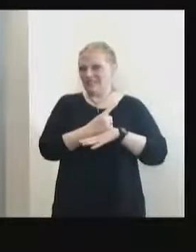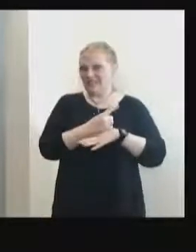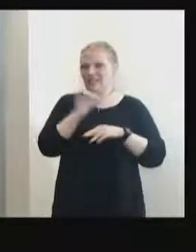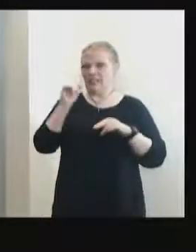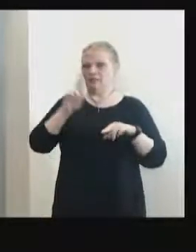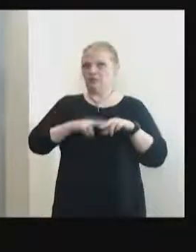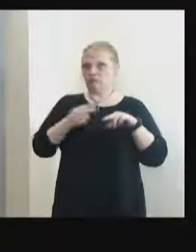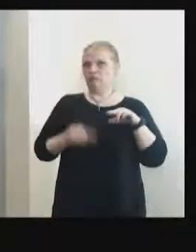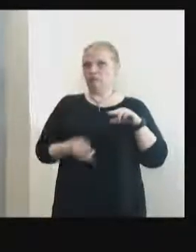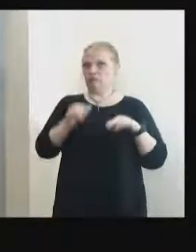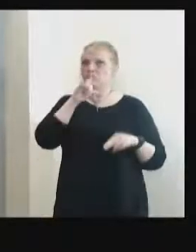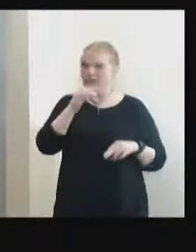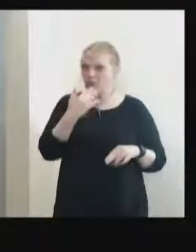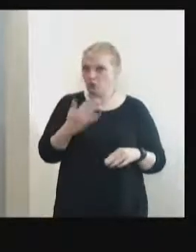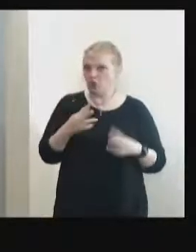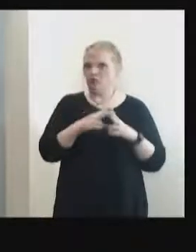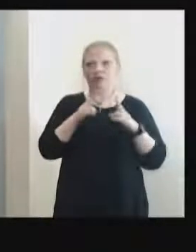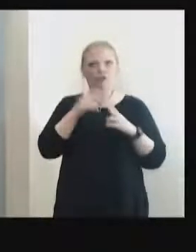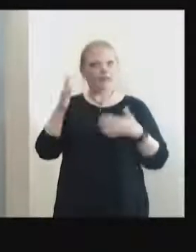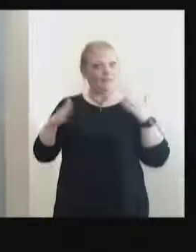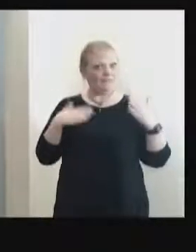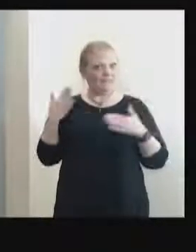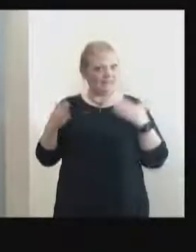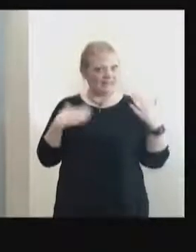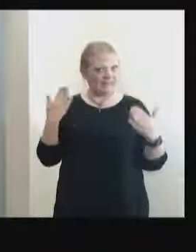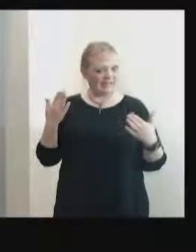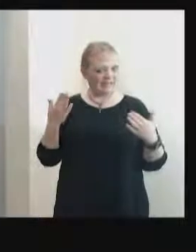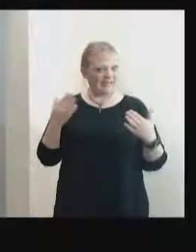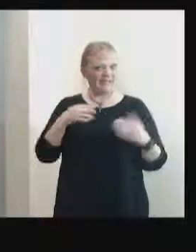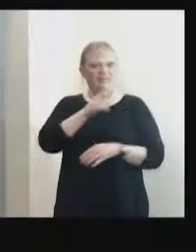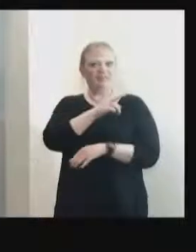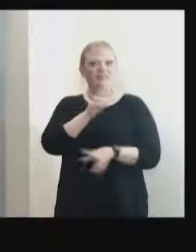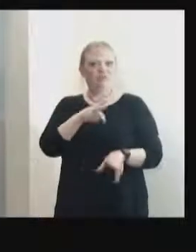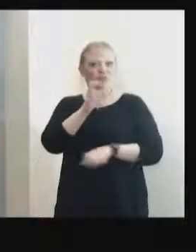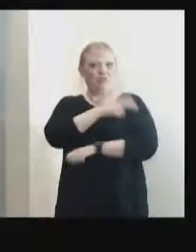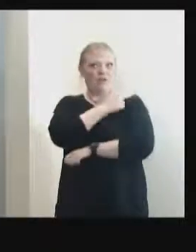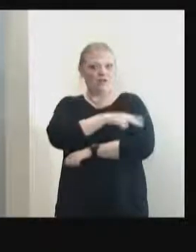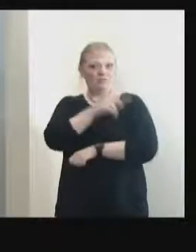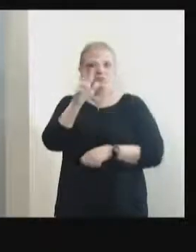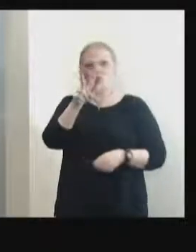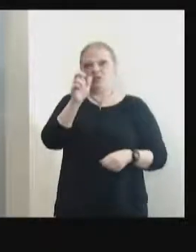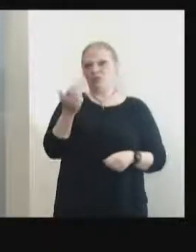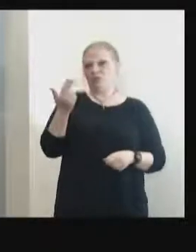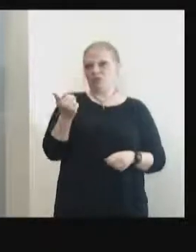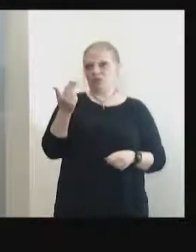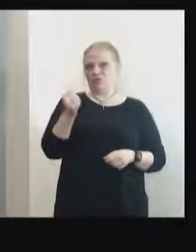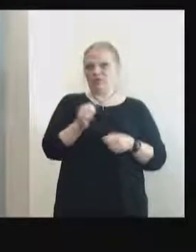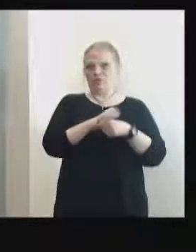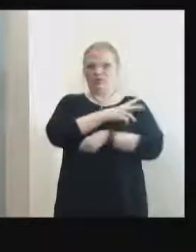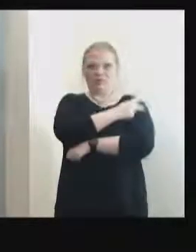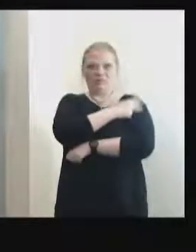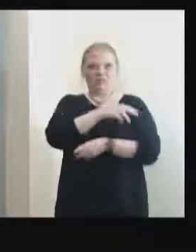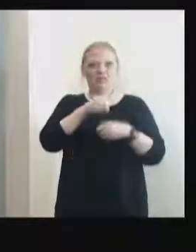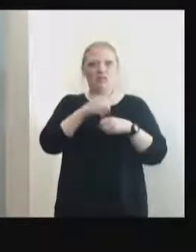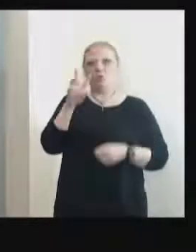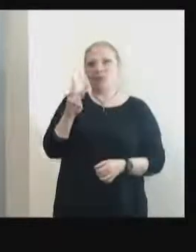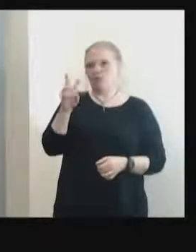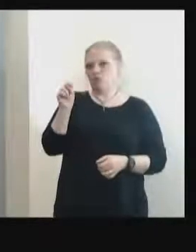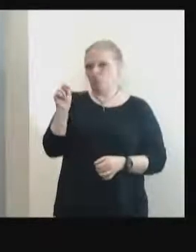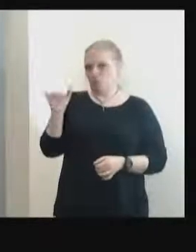dropped. This is really good. We're very happy about it. Hospitalizations are 313 COVID-19 patients in Western New